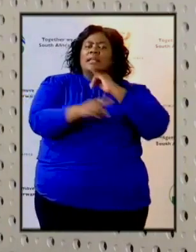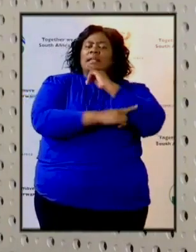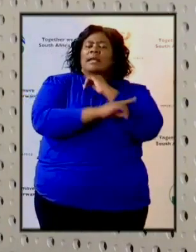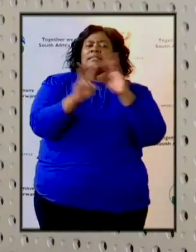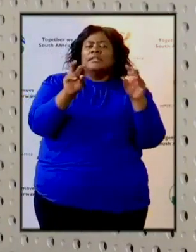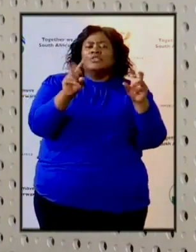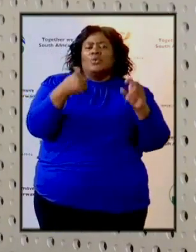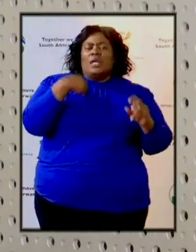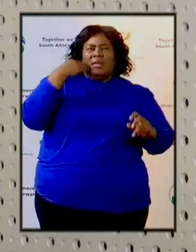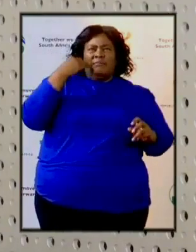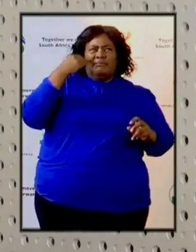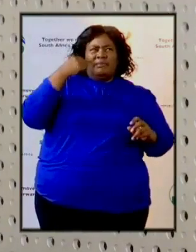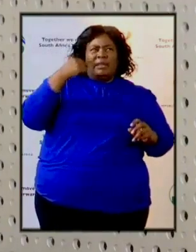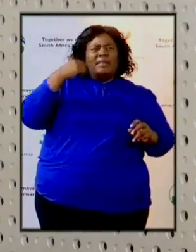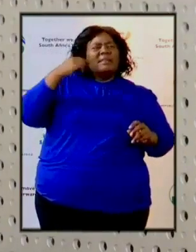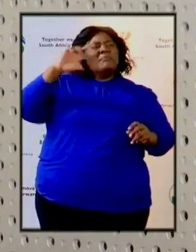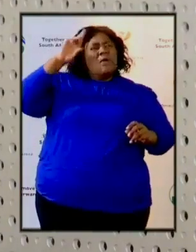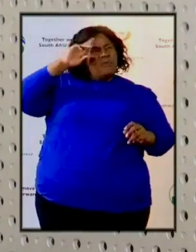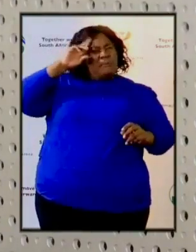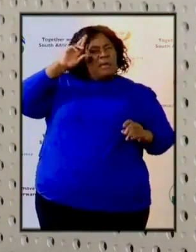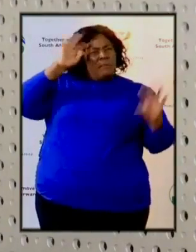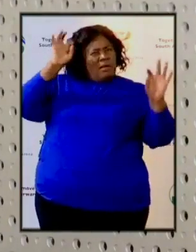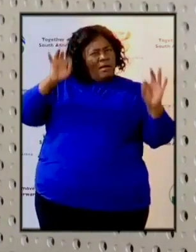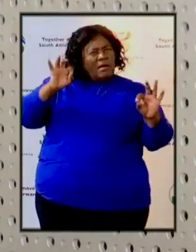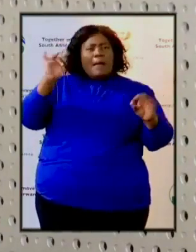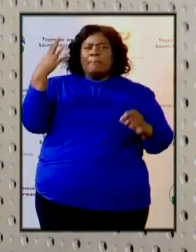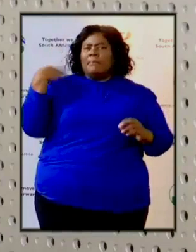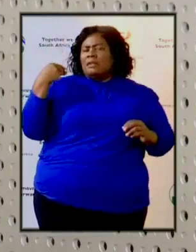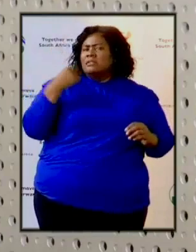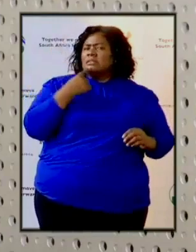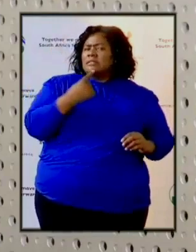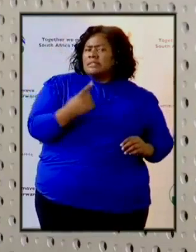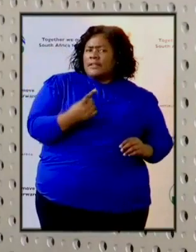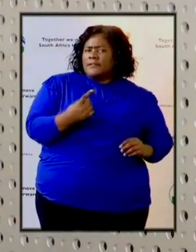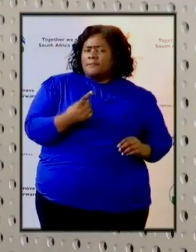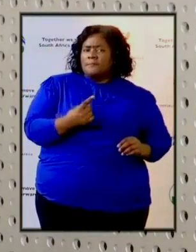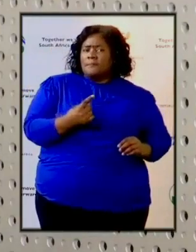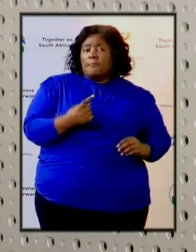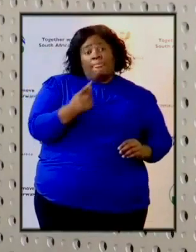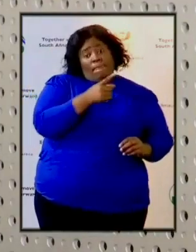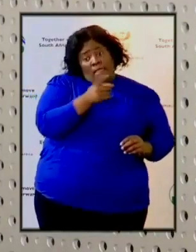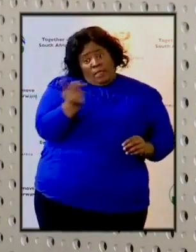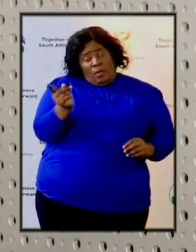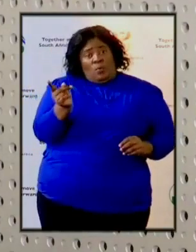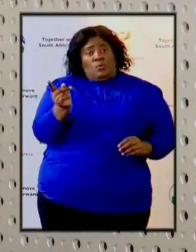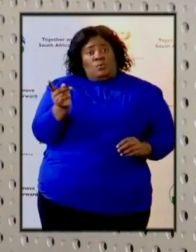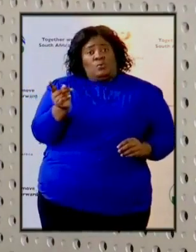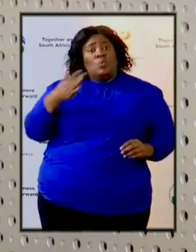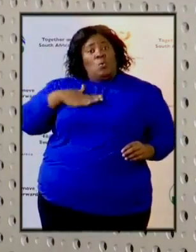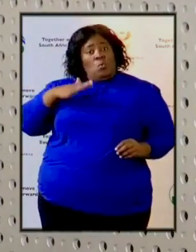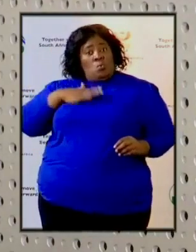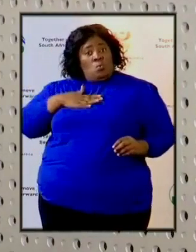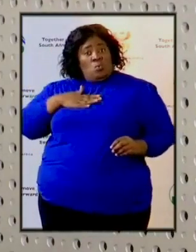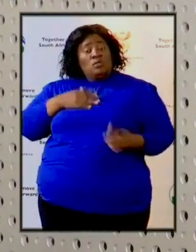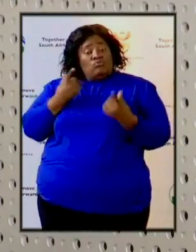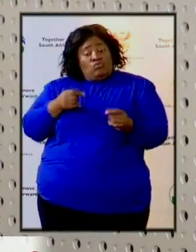I remember well what the minister said, those that would like to do